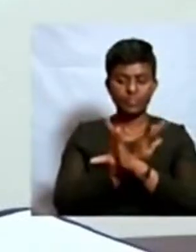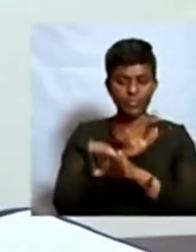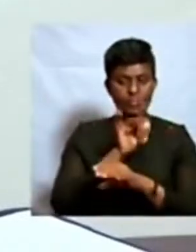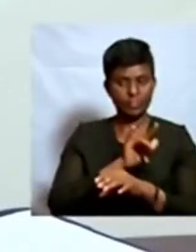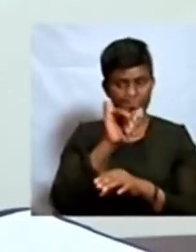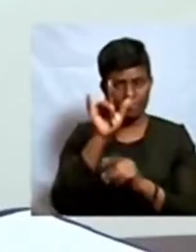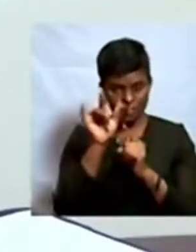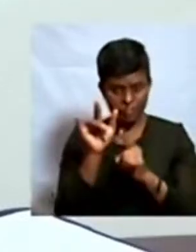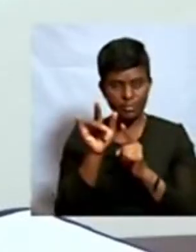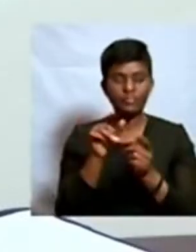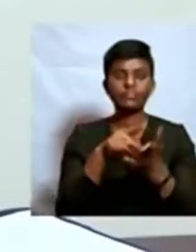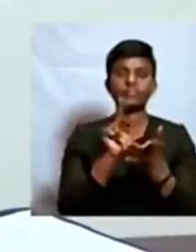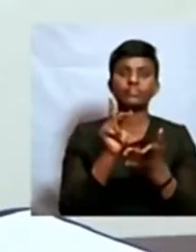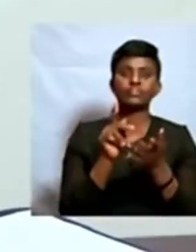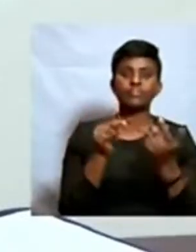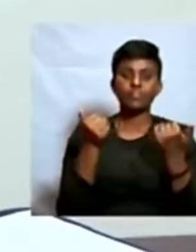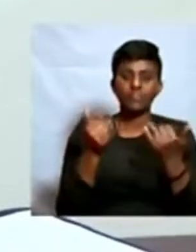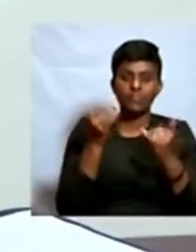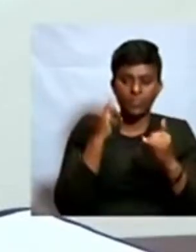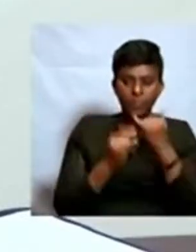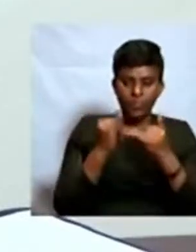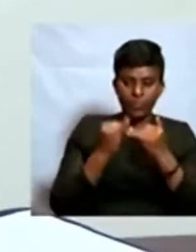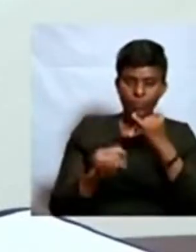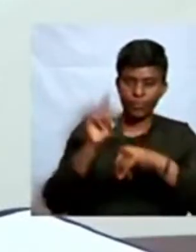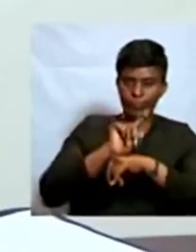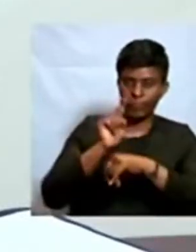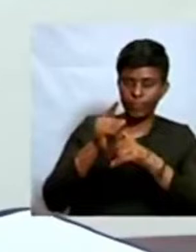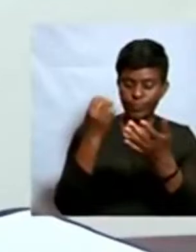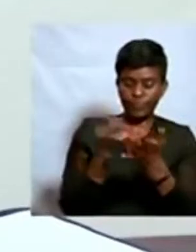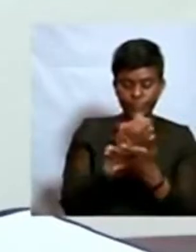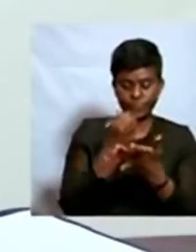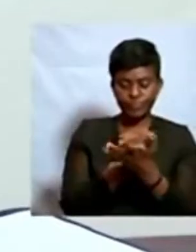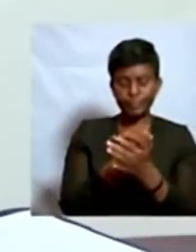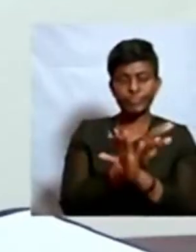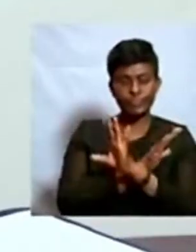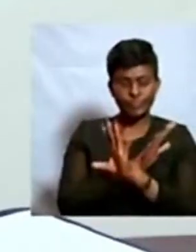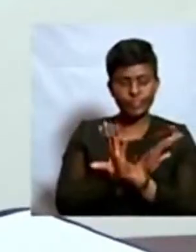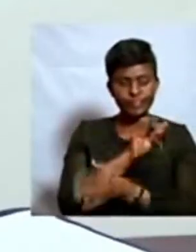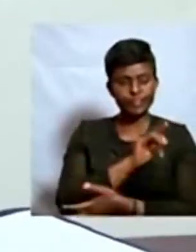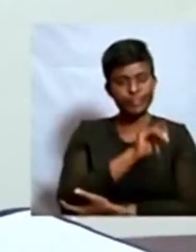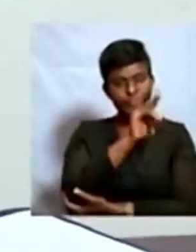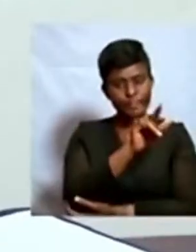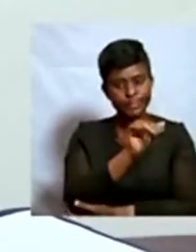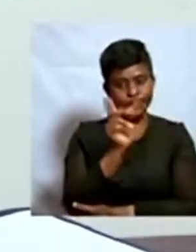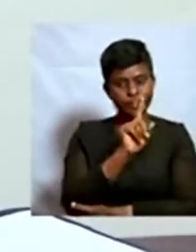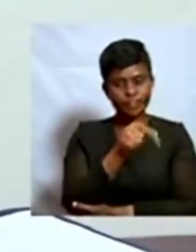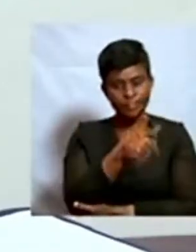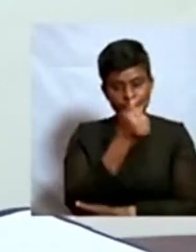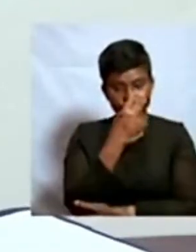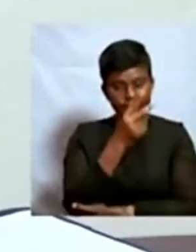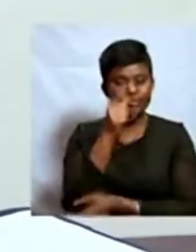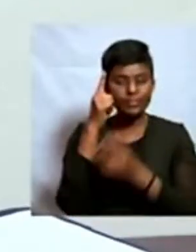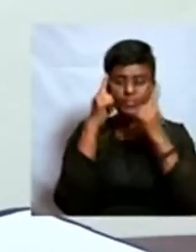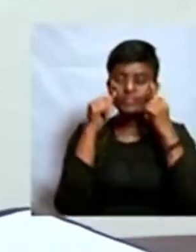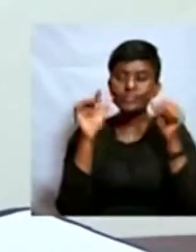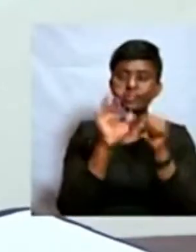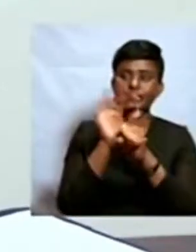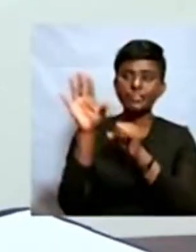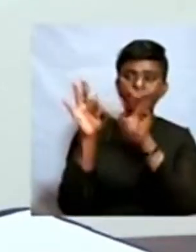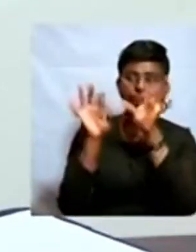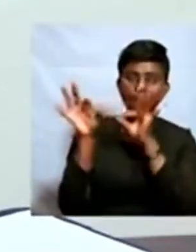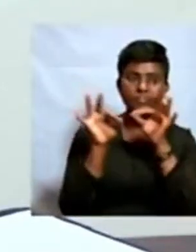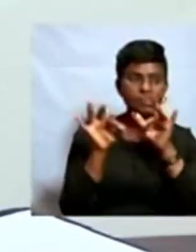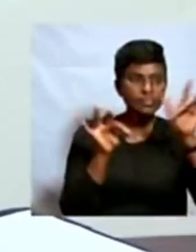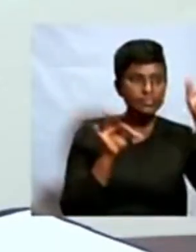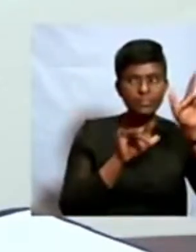pay. So at the end of the day, the economics of Zambia Airways, that's why you see them carefully selecting routes to